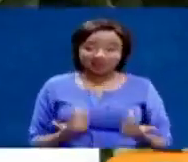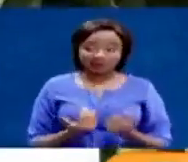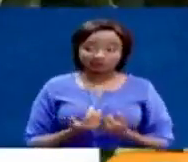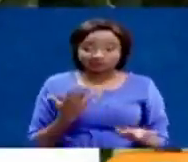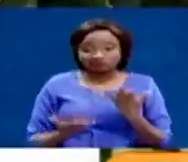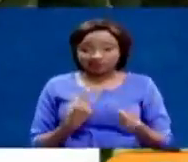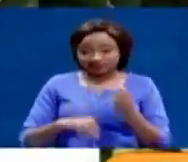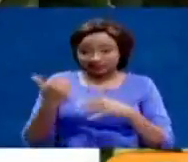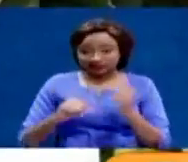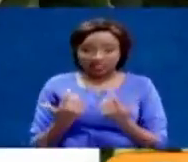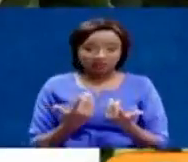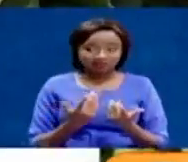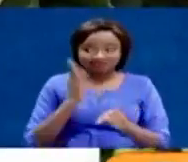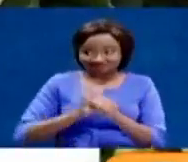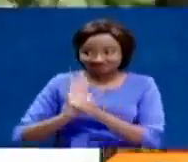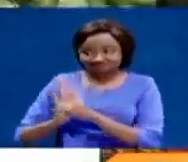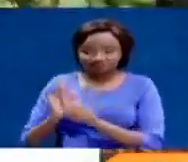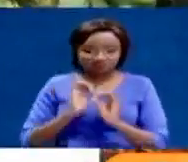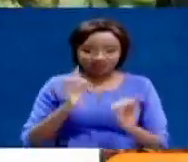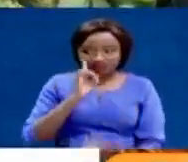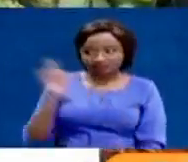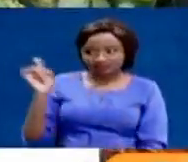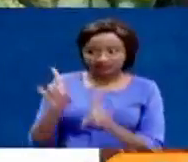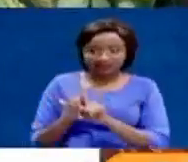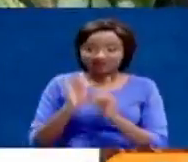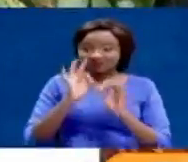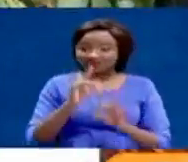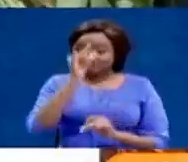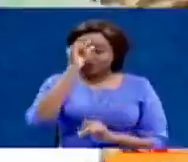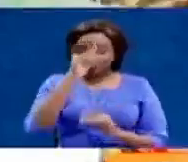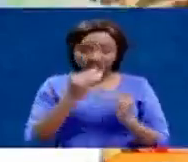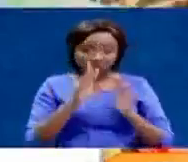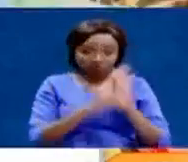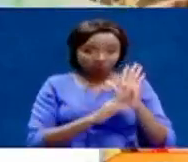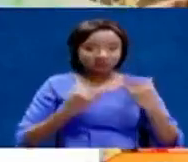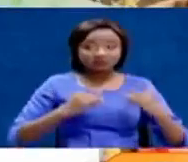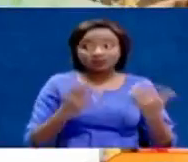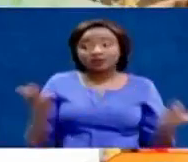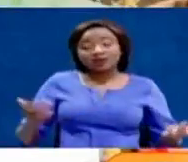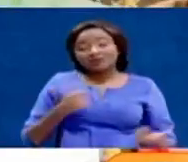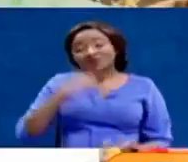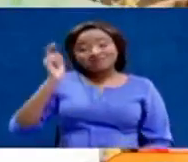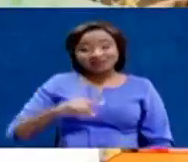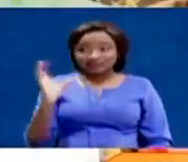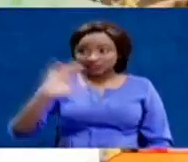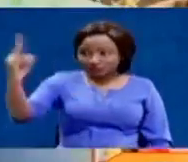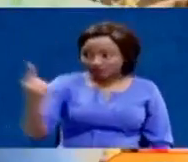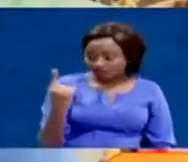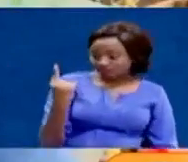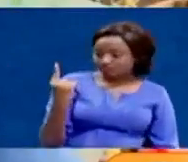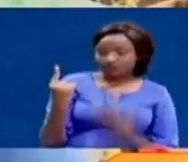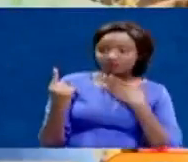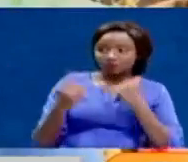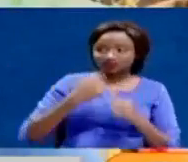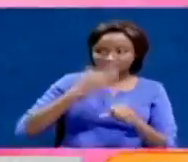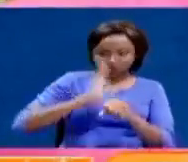sell the produce as a whole if new government guidelines are anything to go by. Lazima nikate sababu customer anataka